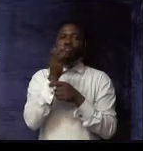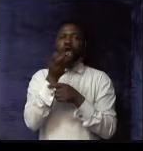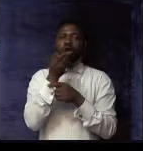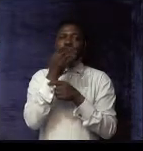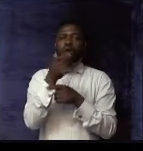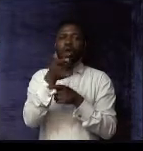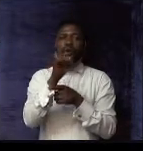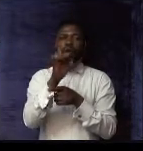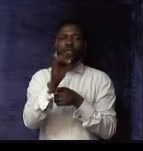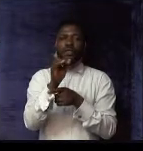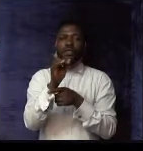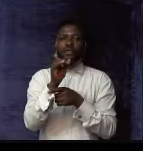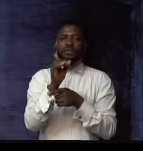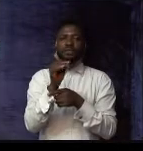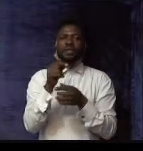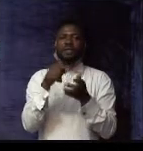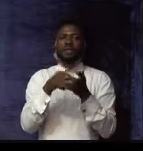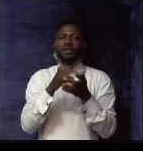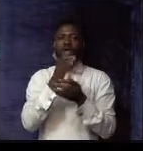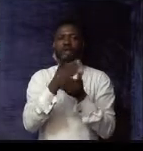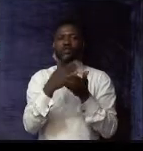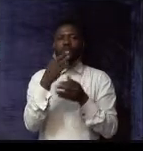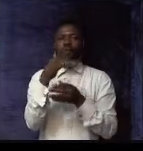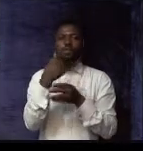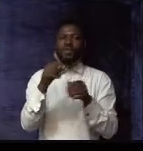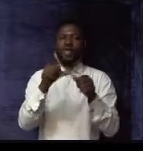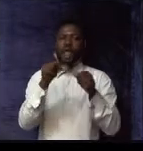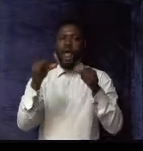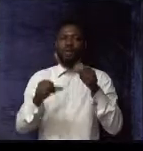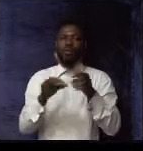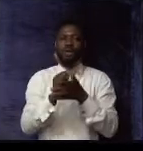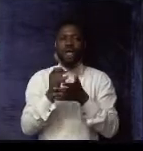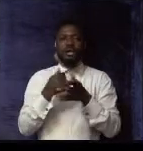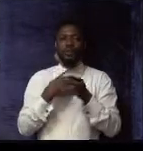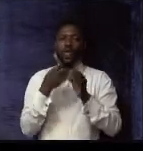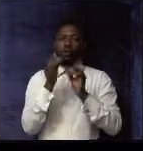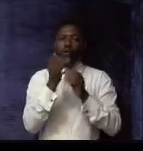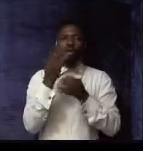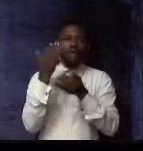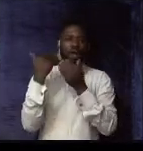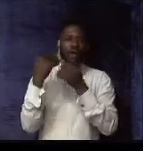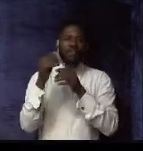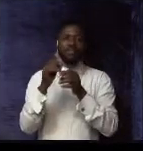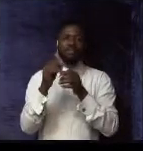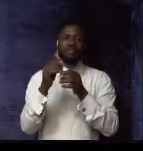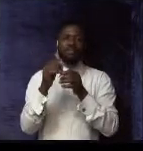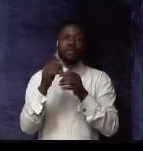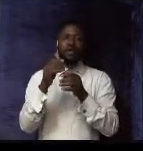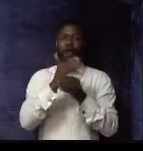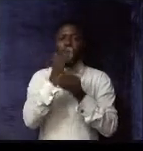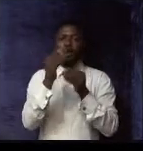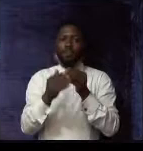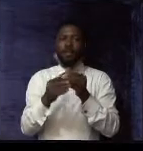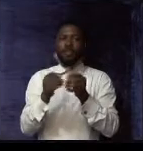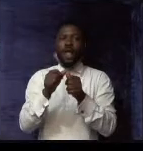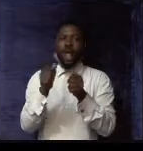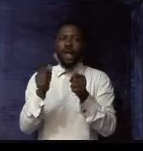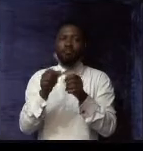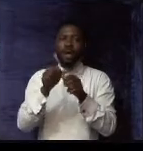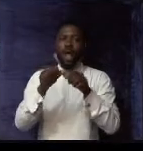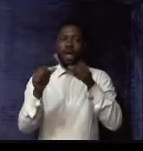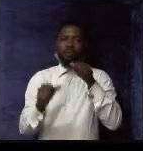90, so 180. These are some of the angles that we taught last week. Complementary angles add up to